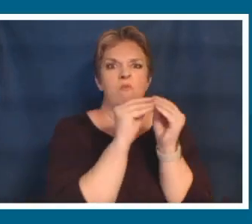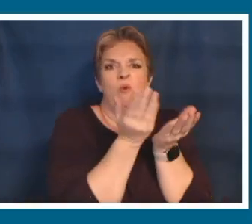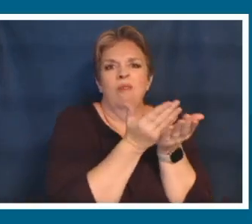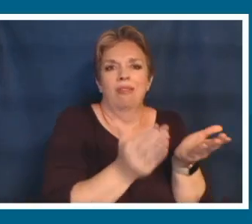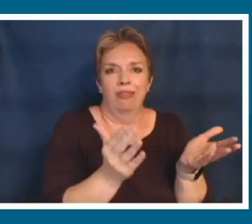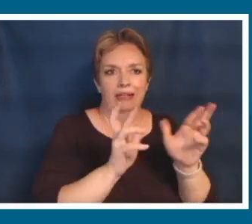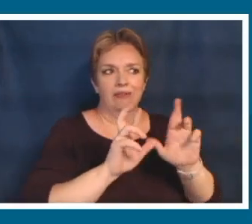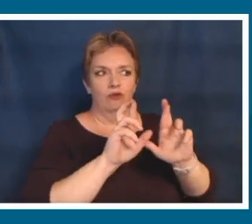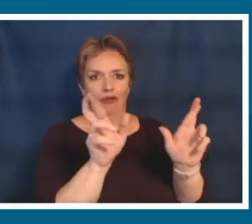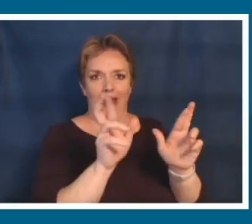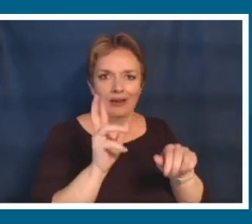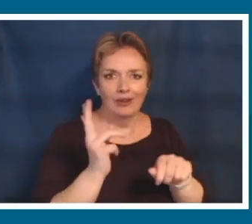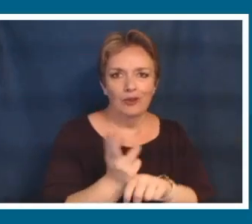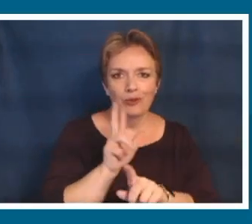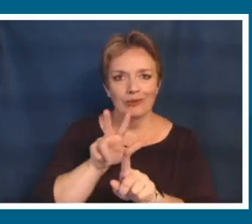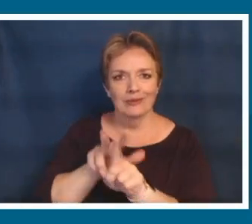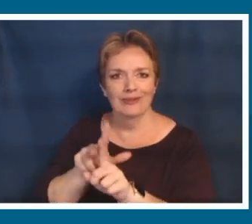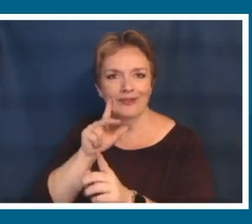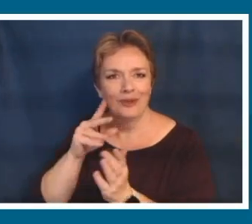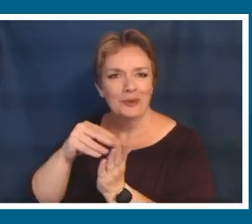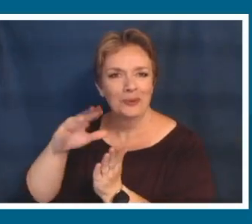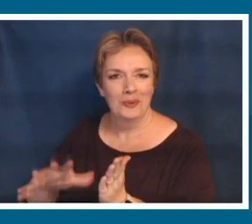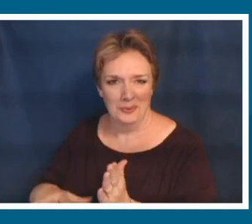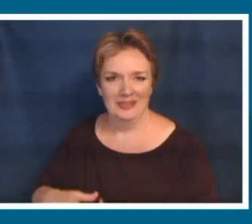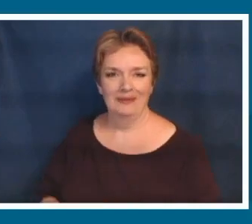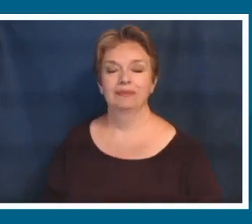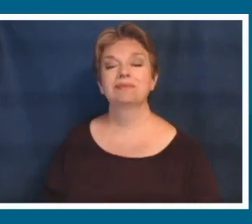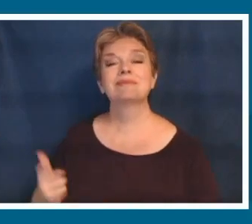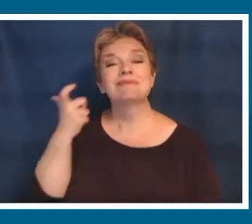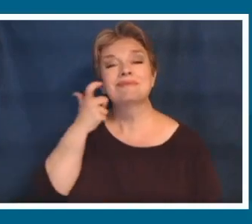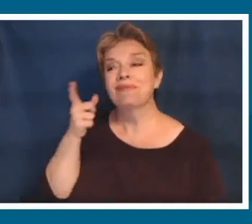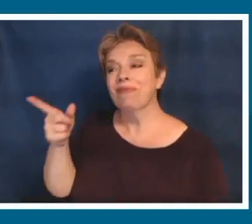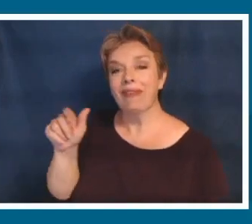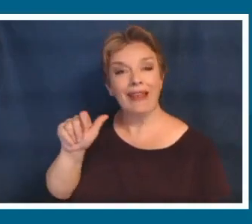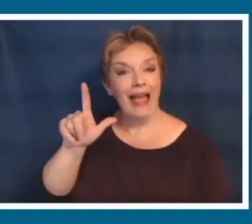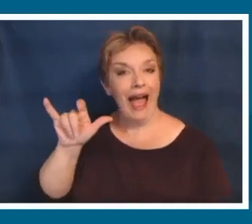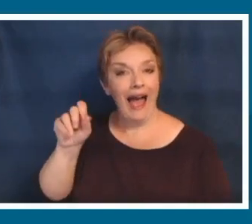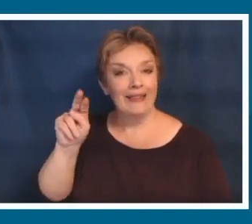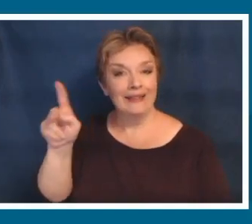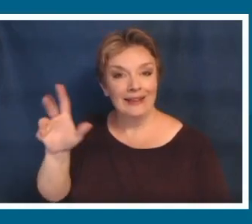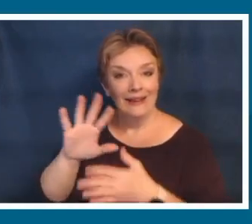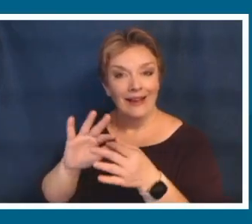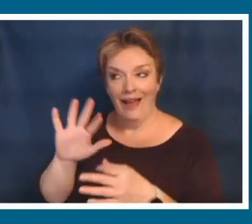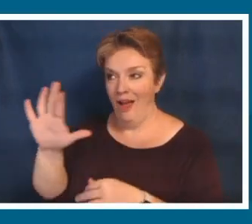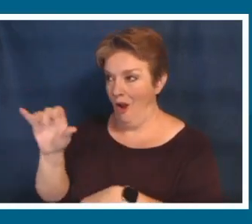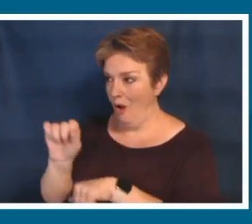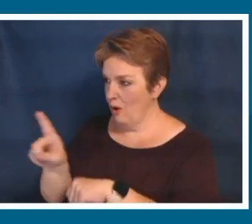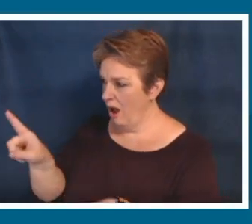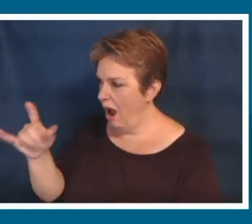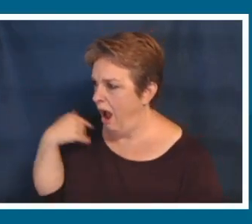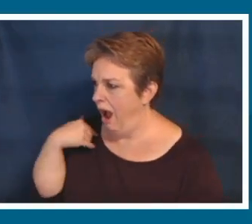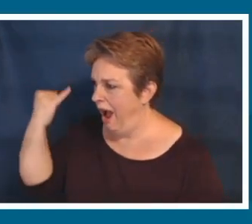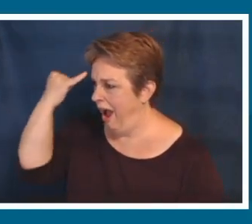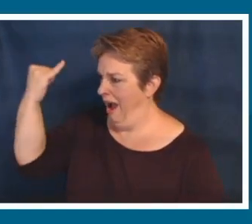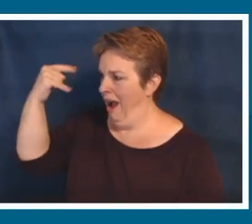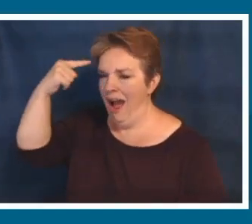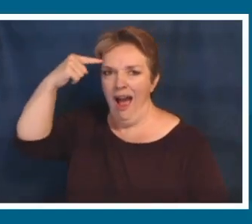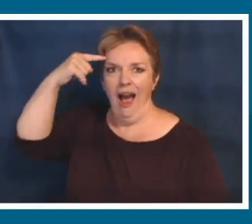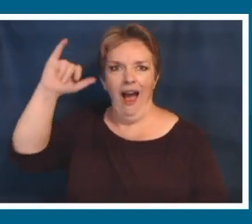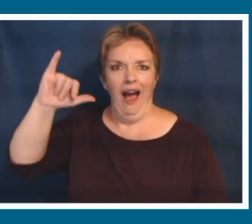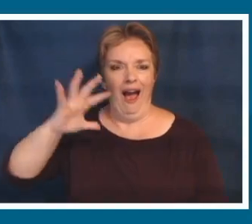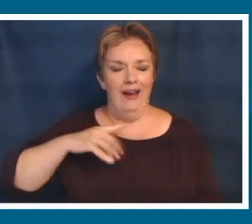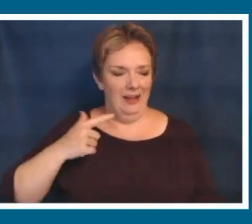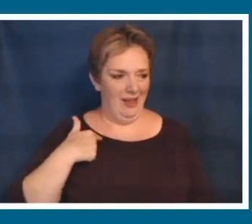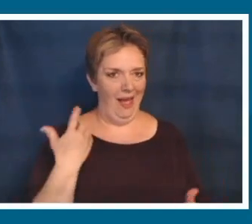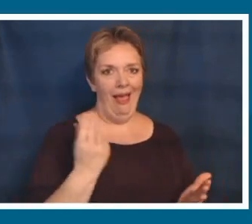inspired by Allison sharing her work is that because of this TPS program with the library, I've been